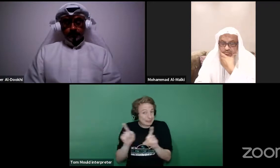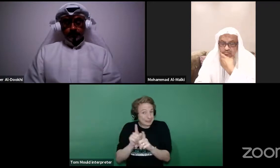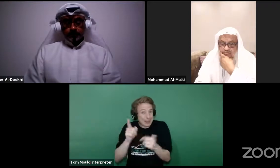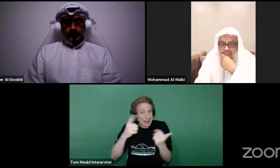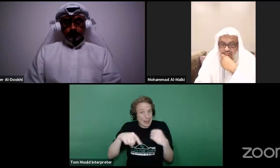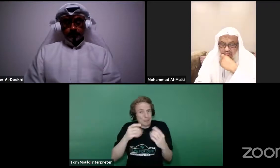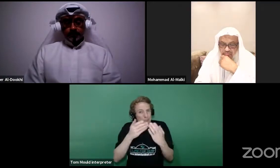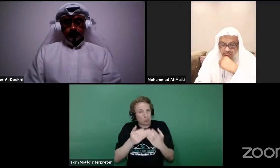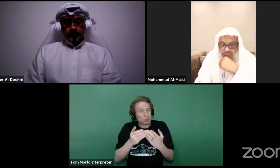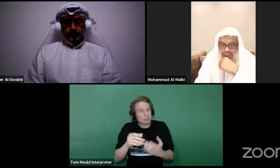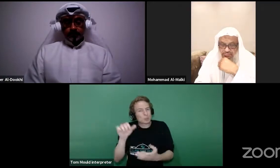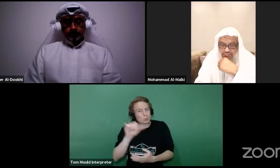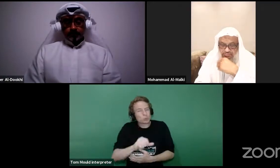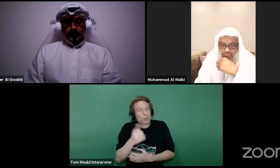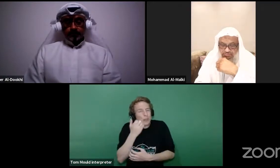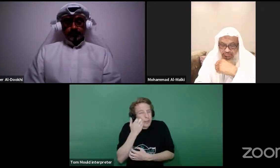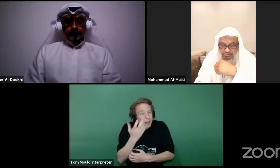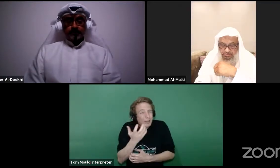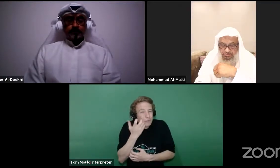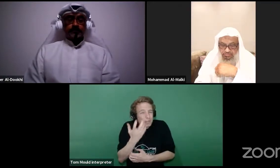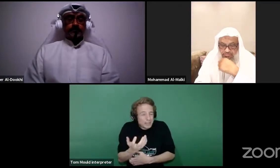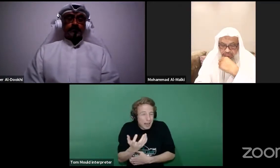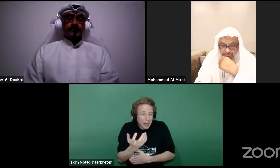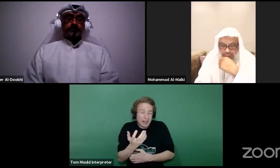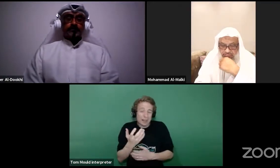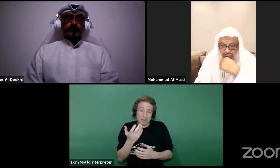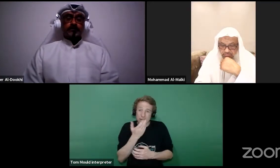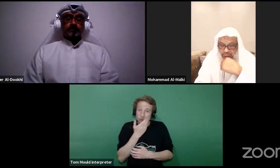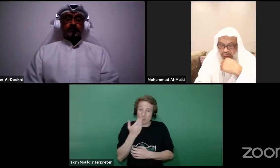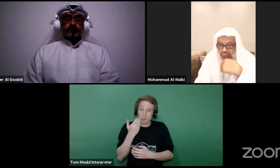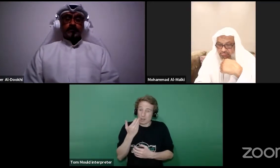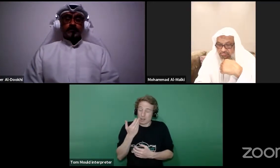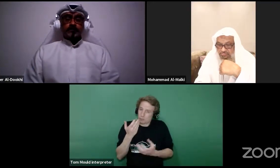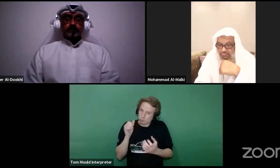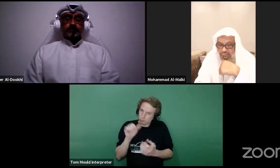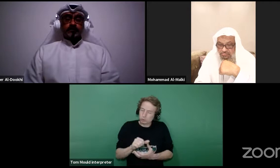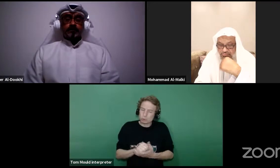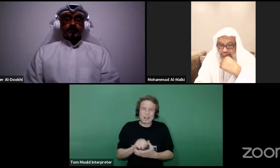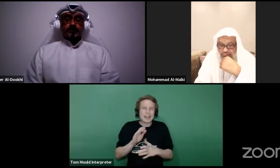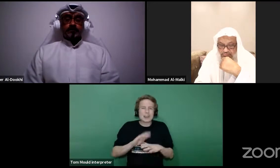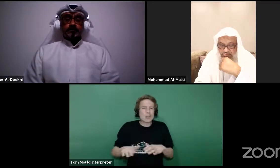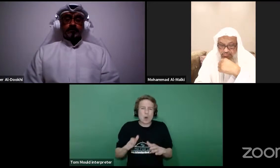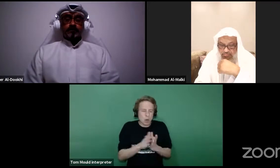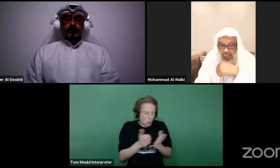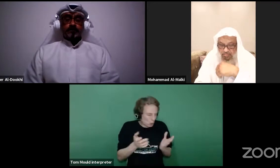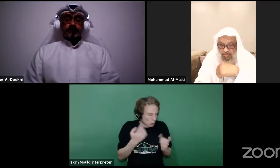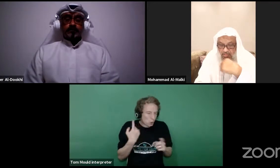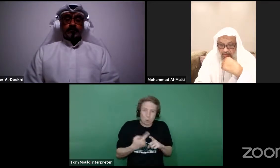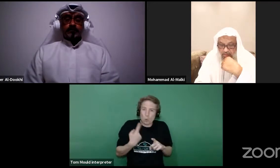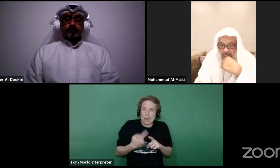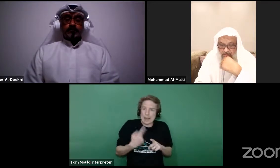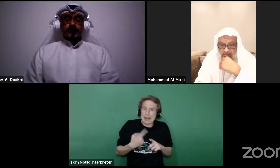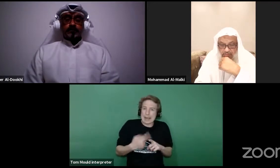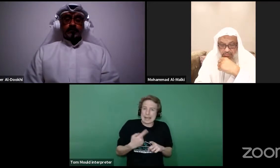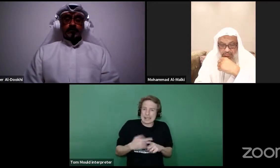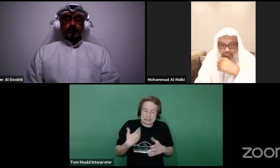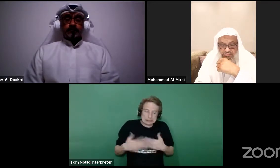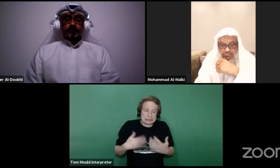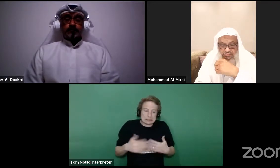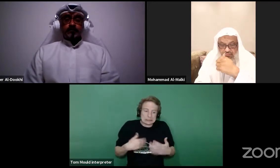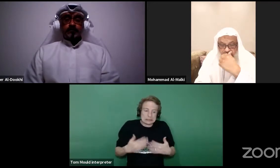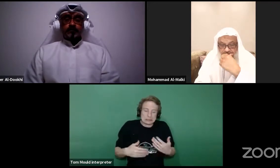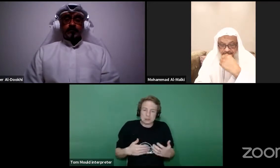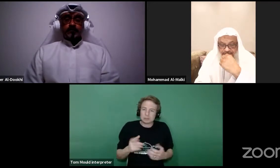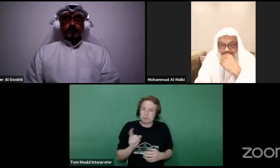recite the Quran, but they shouldn't do so in a very, very quick manner. Nor should they, they should